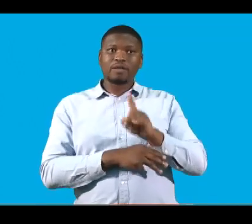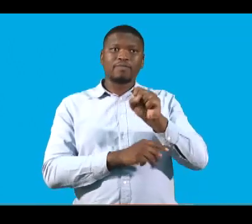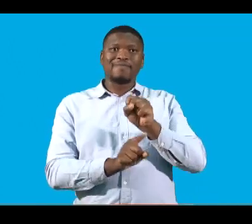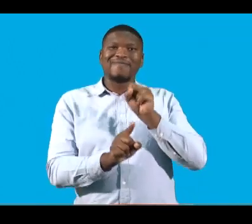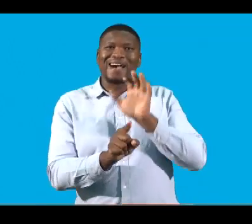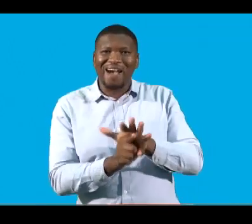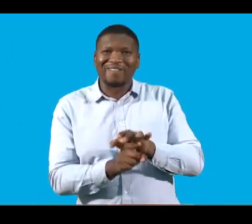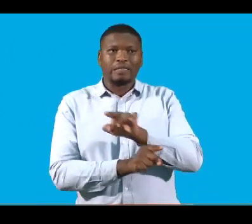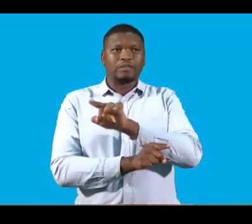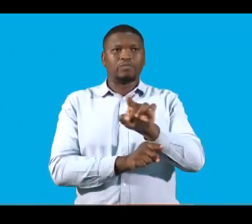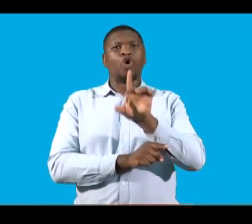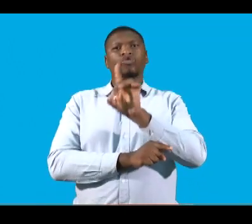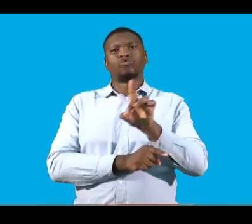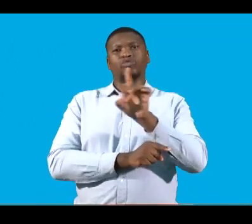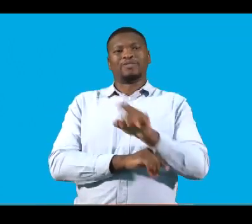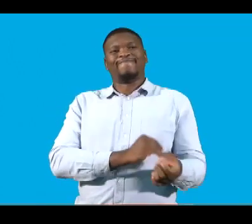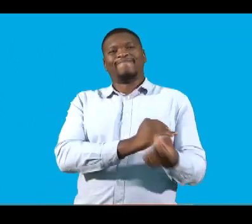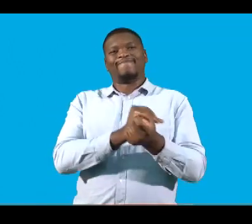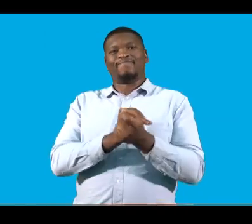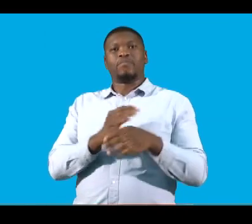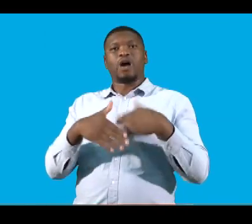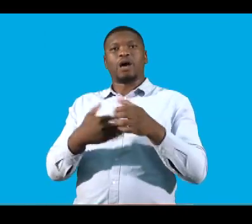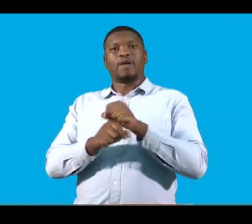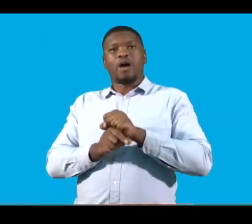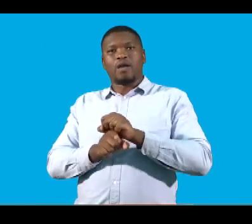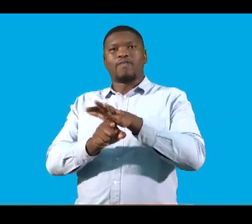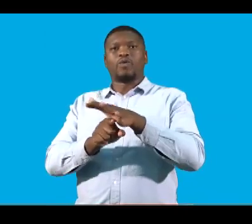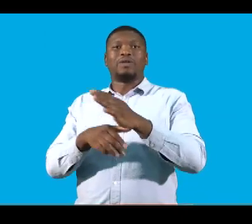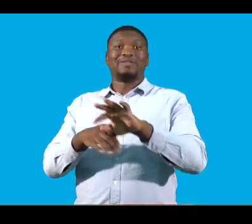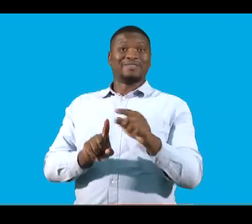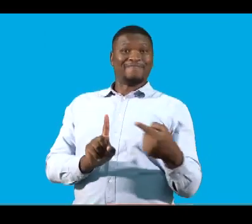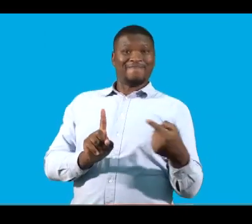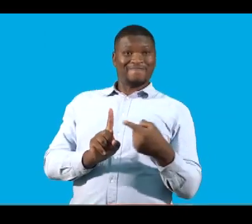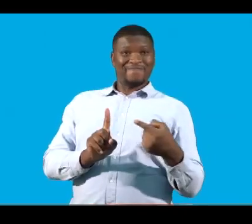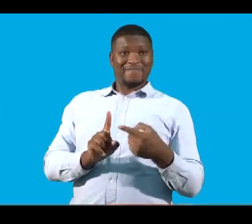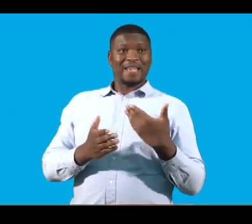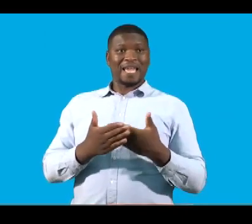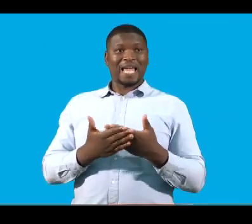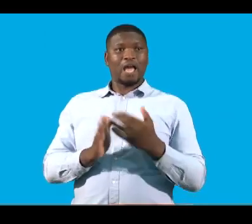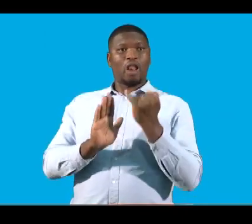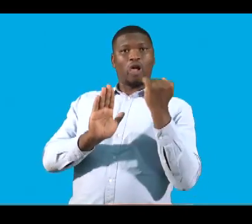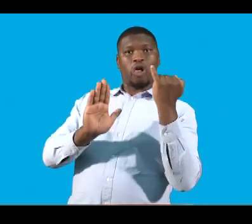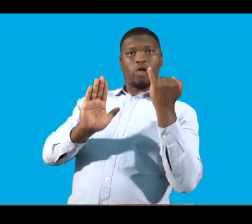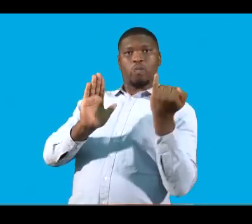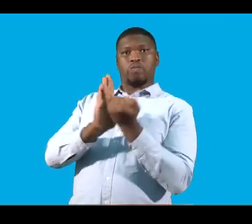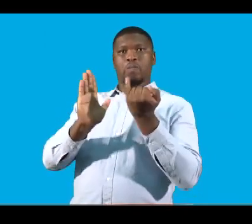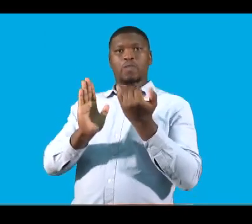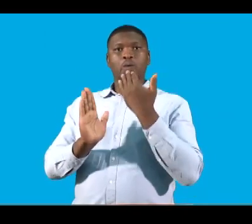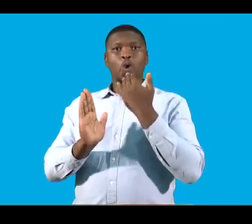beliefs affect Dorian's evil descent, and his influence ultimately causes Dorian to